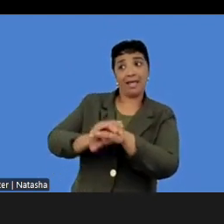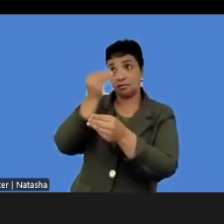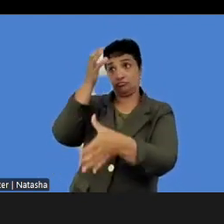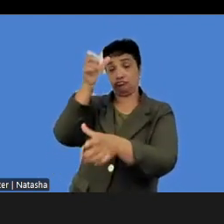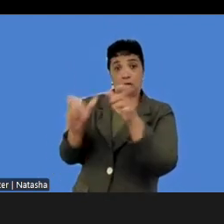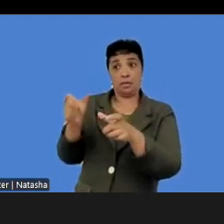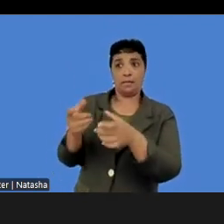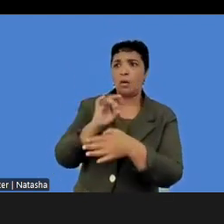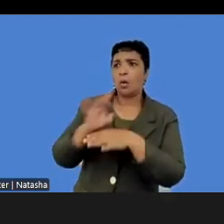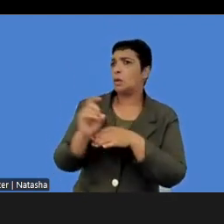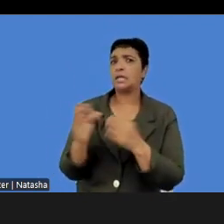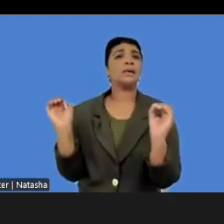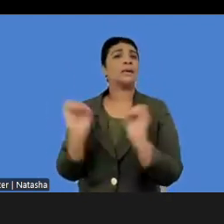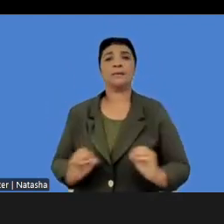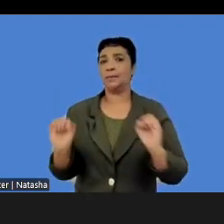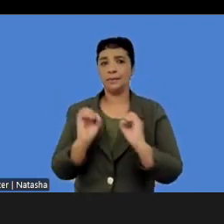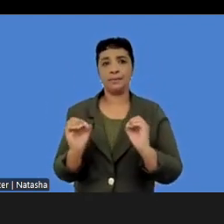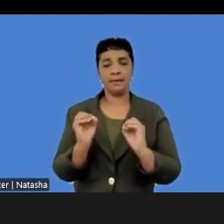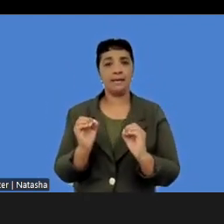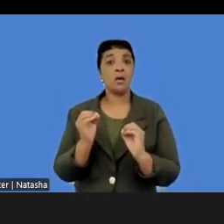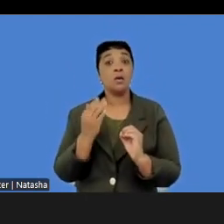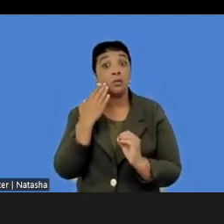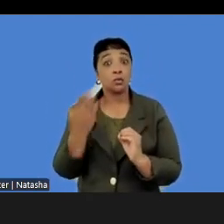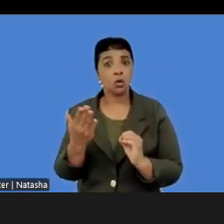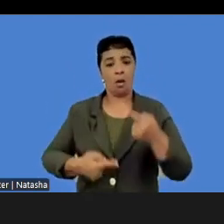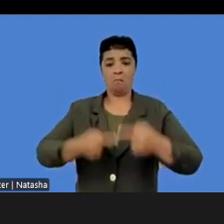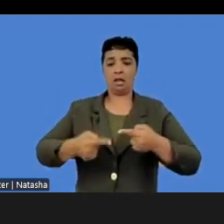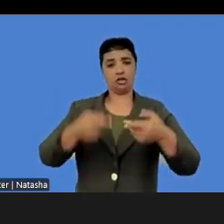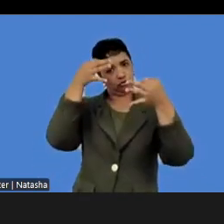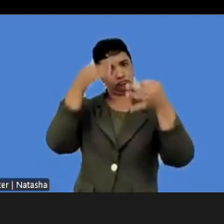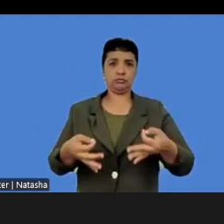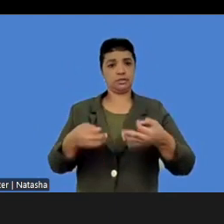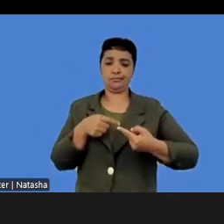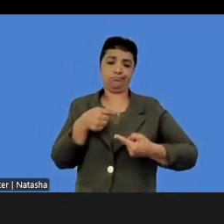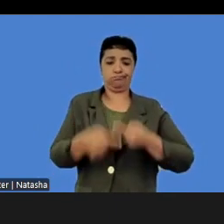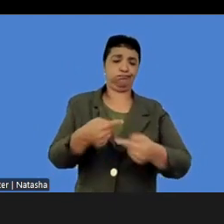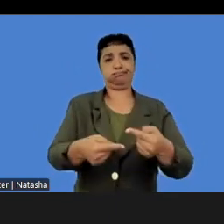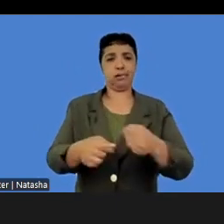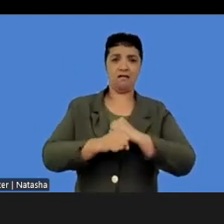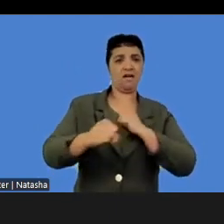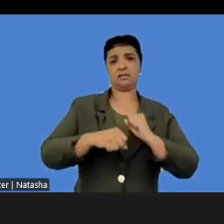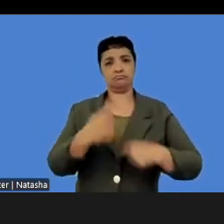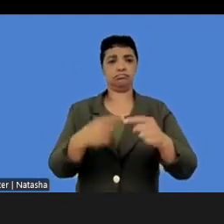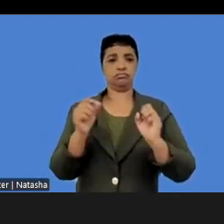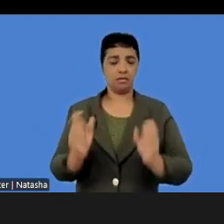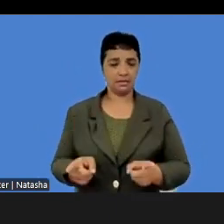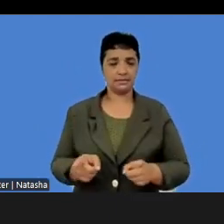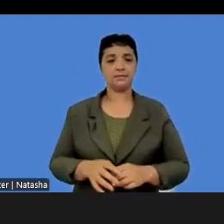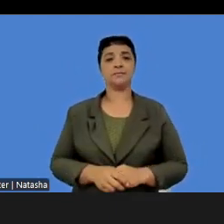went unheard and unlistened to by political officials and officials in charge in this